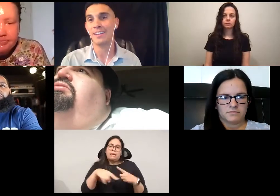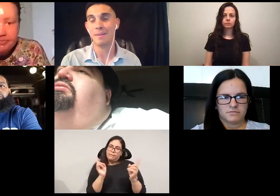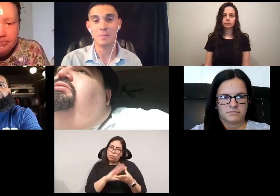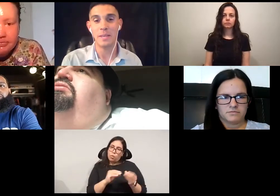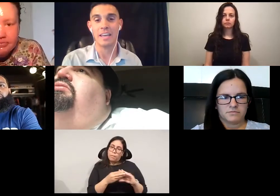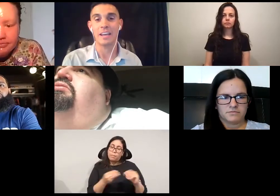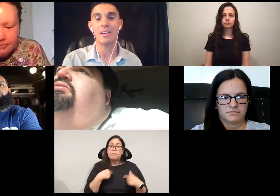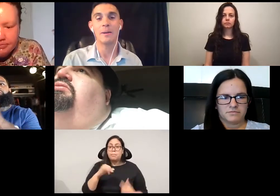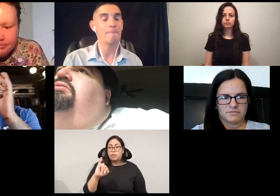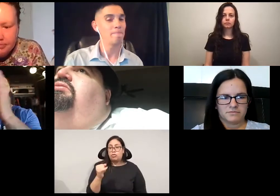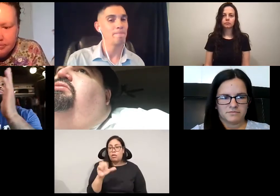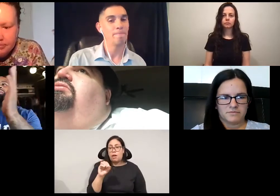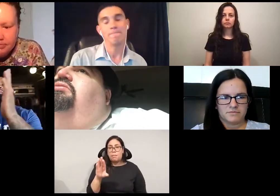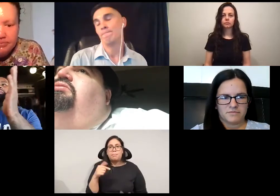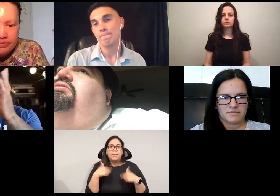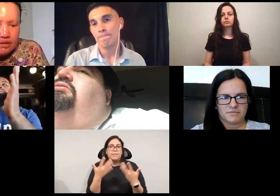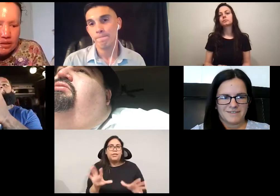and I'm done speaking.